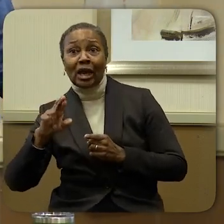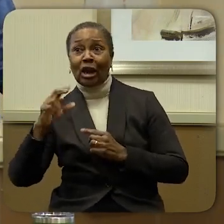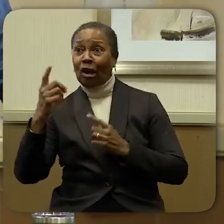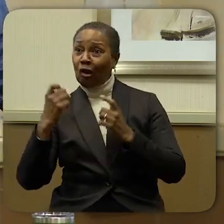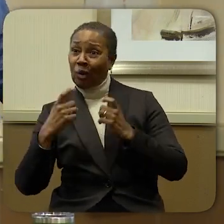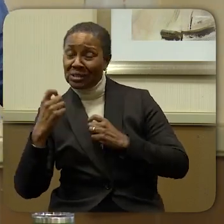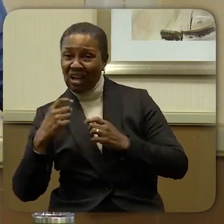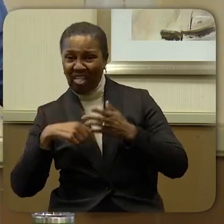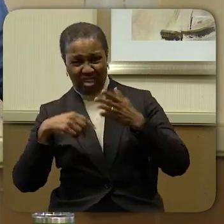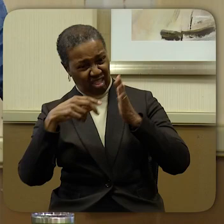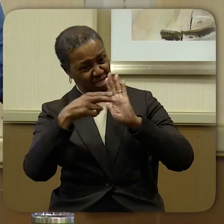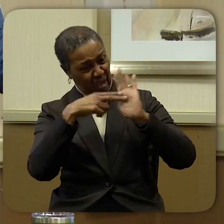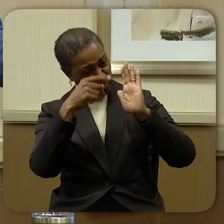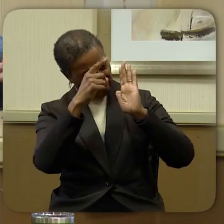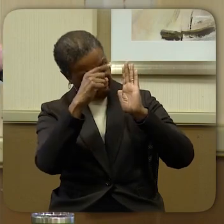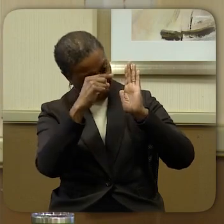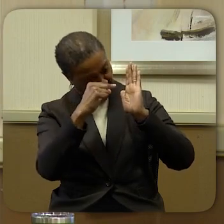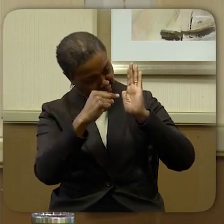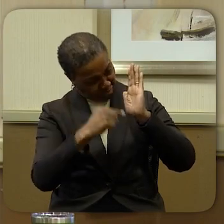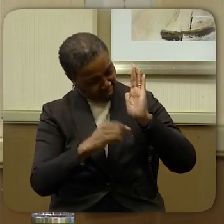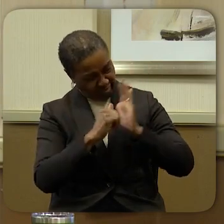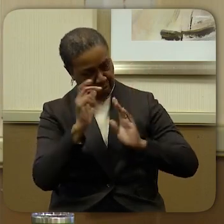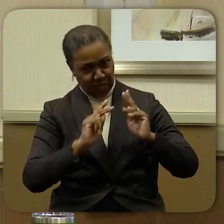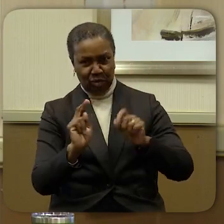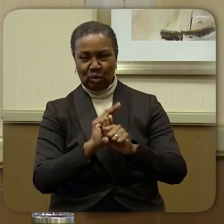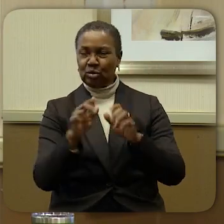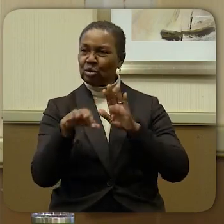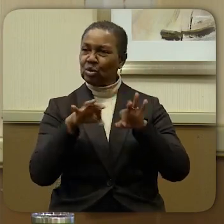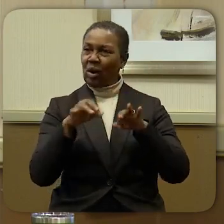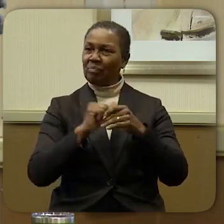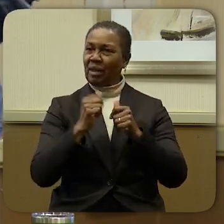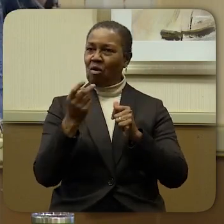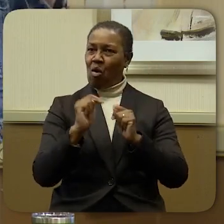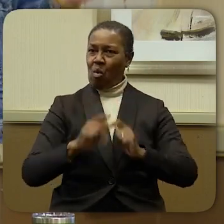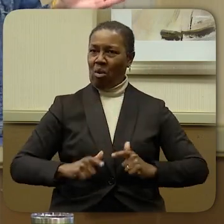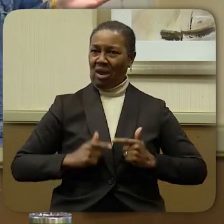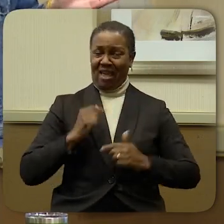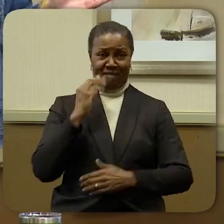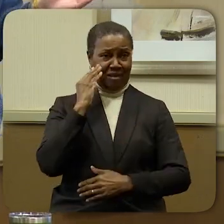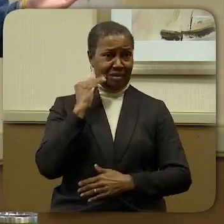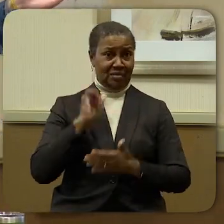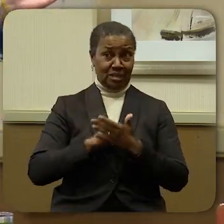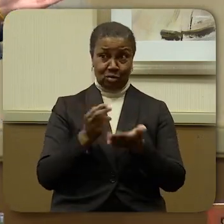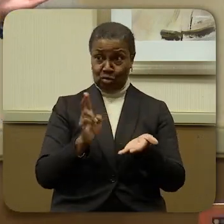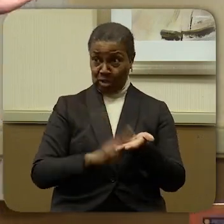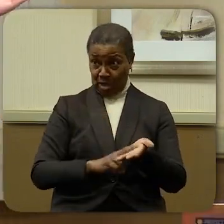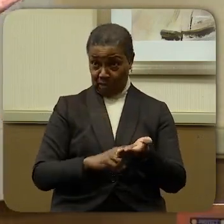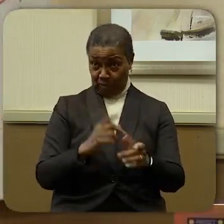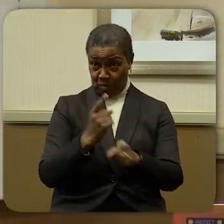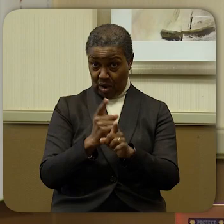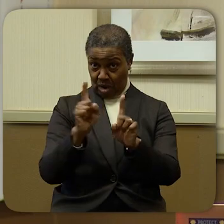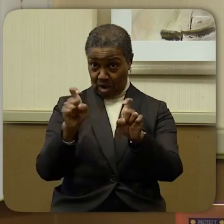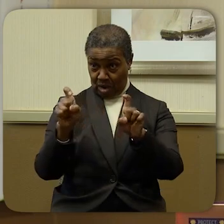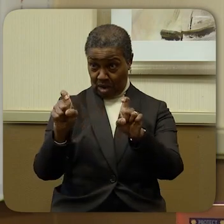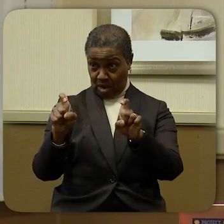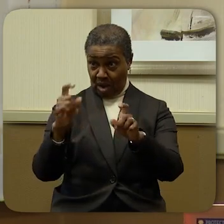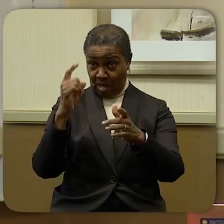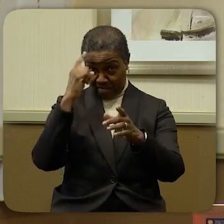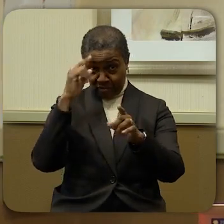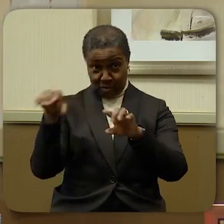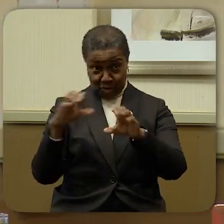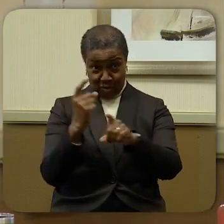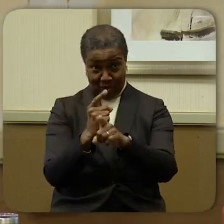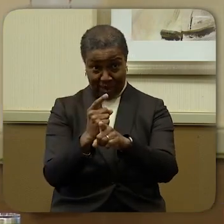lovely labels that our young people use to describe their experience. So if that's what you signed up for, is that what everyone thinks they're doing today? Okay,